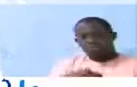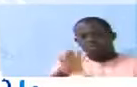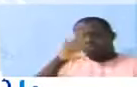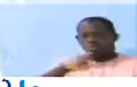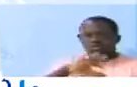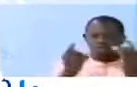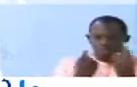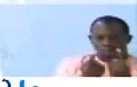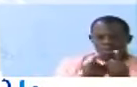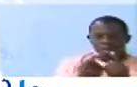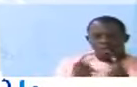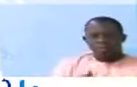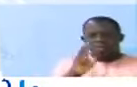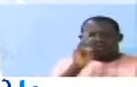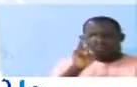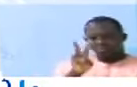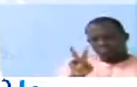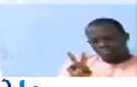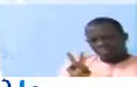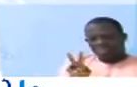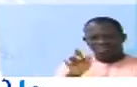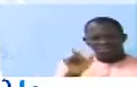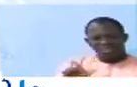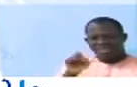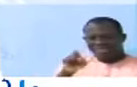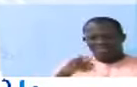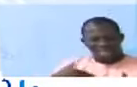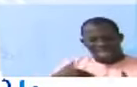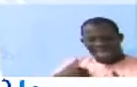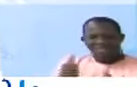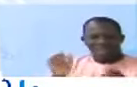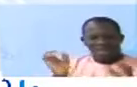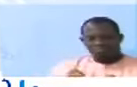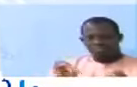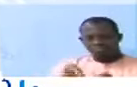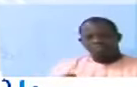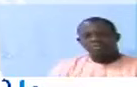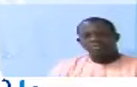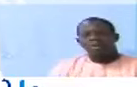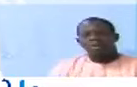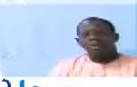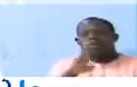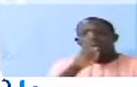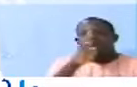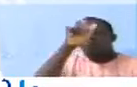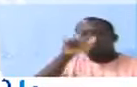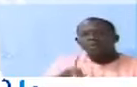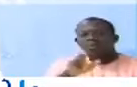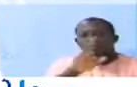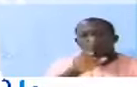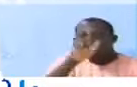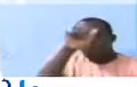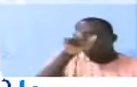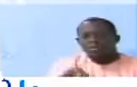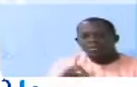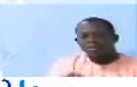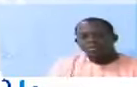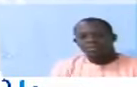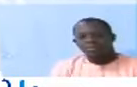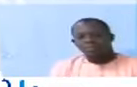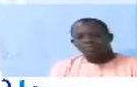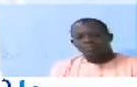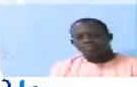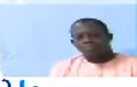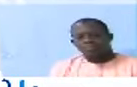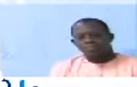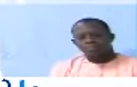anything. It looks to me like that he is not even well. Who would that person be? Wala mujumati. Wo mato fam muda